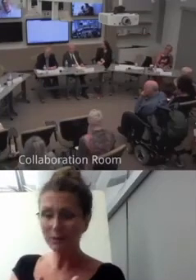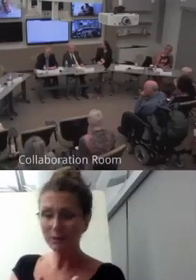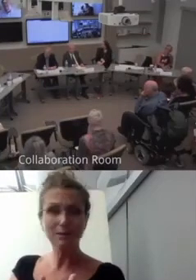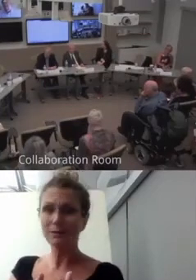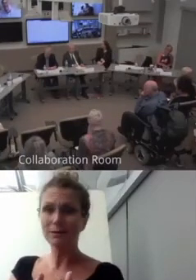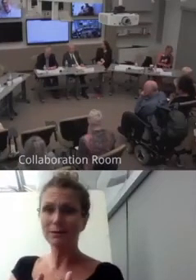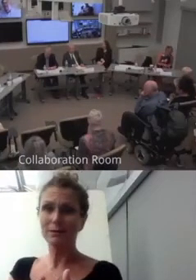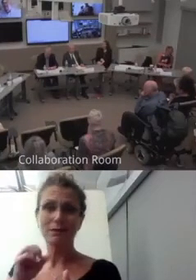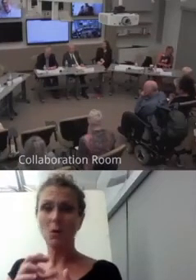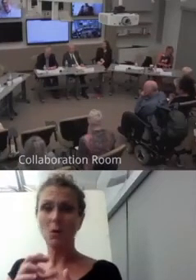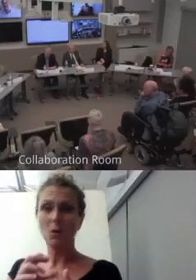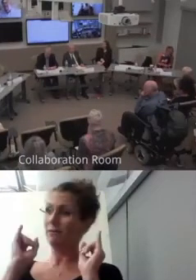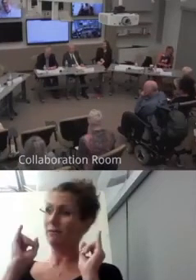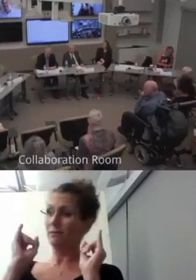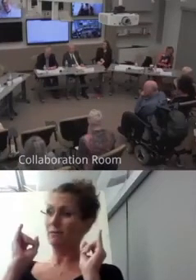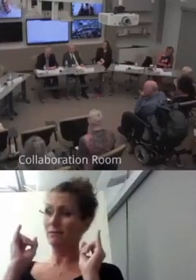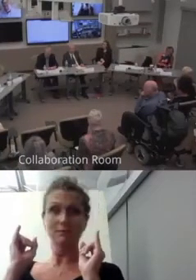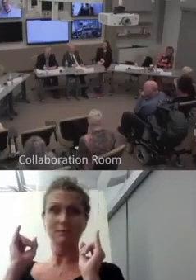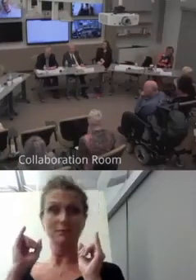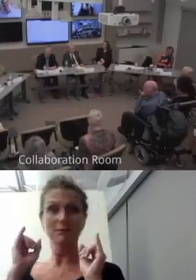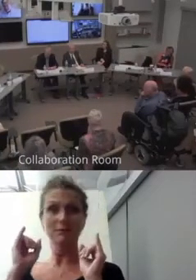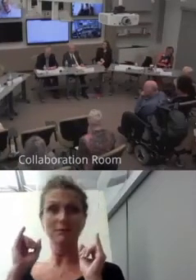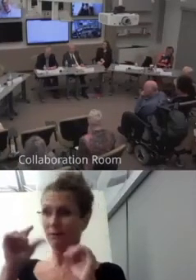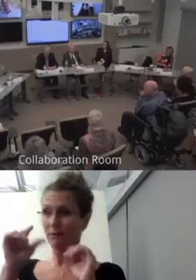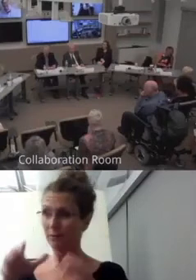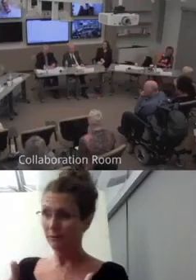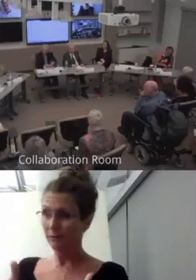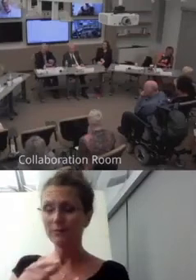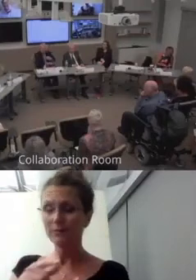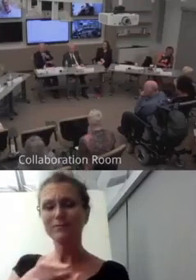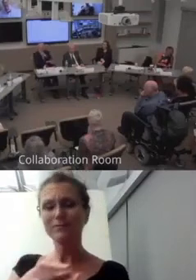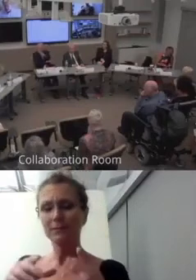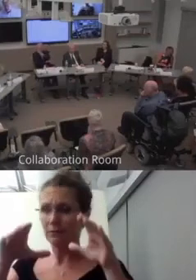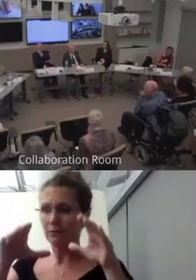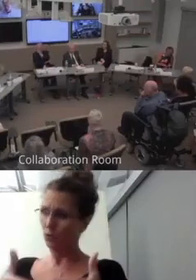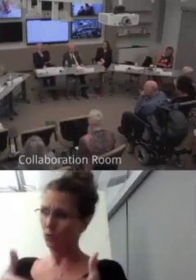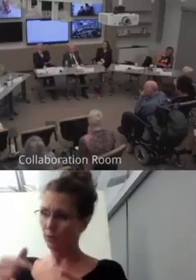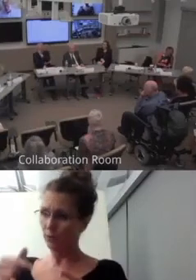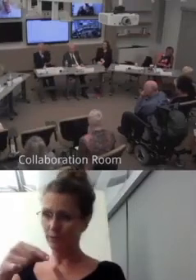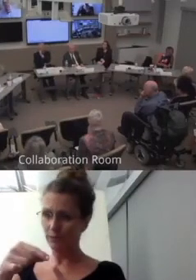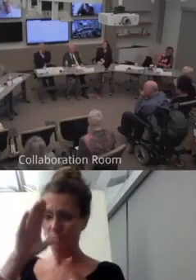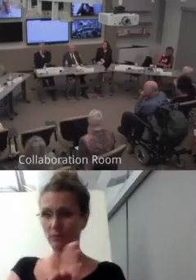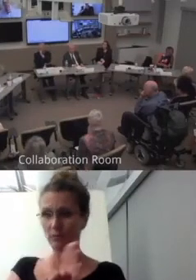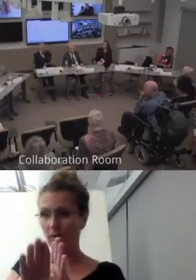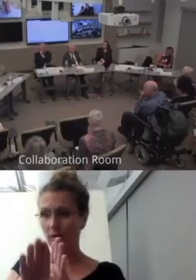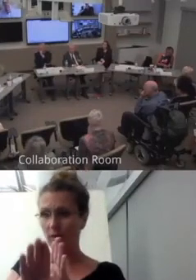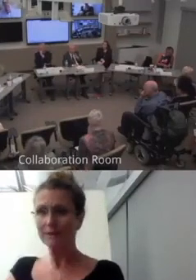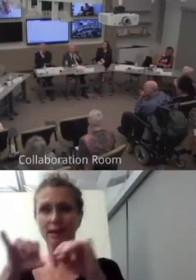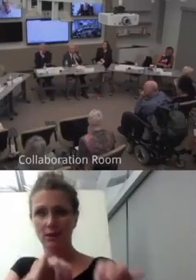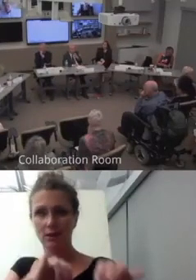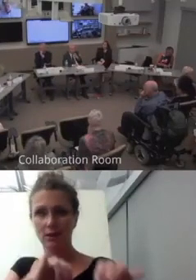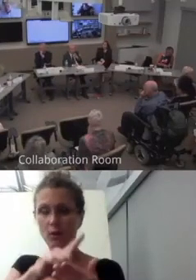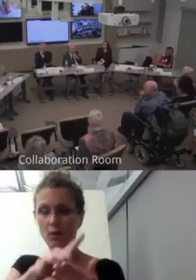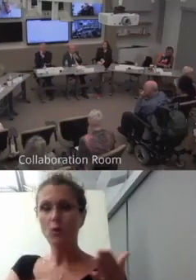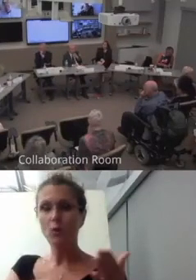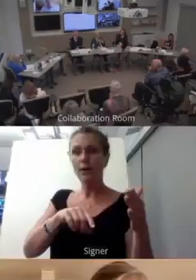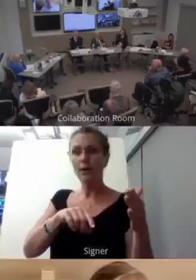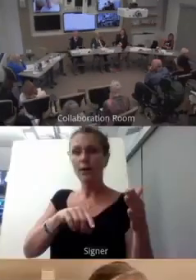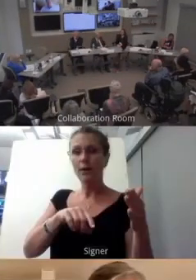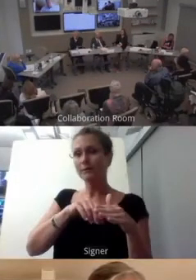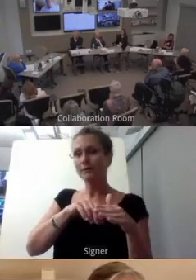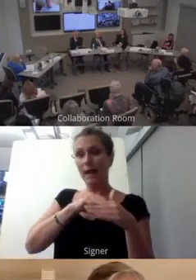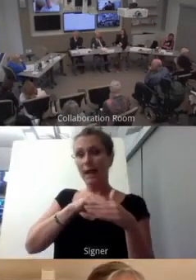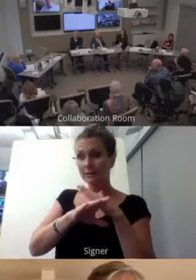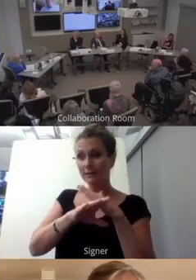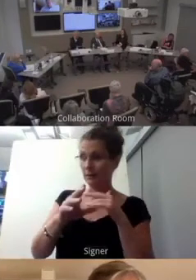but a body that is there to develop standards for what are accessible facilities, what are accessible outdoor areas,